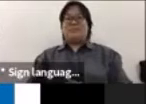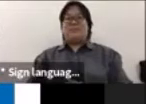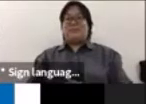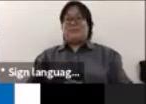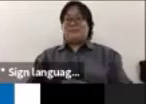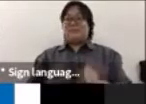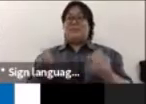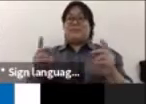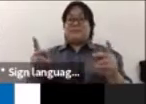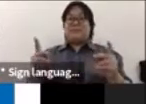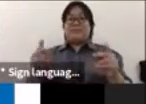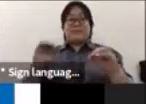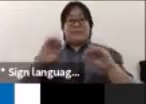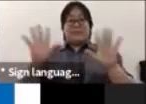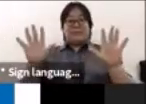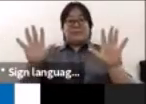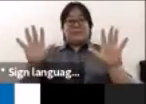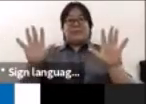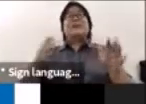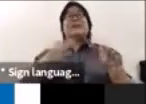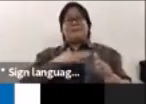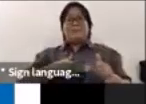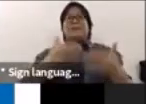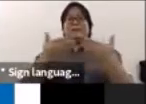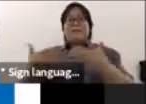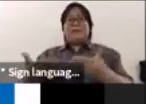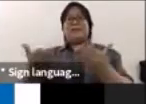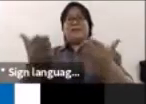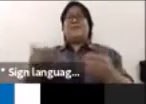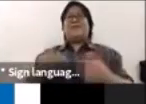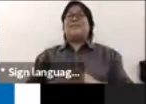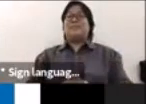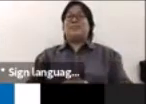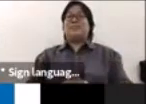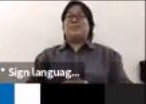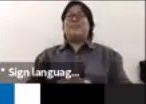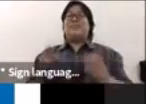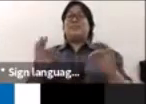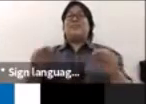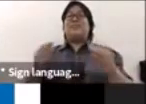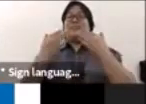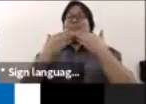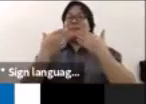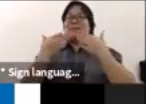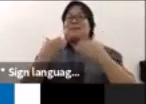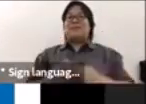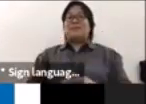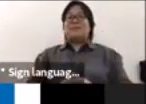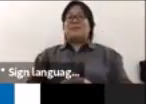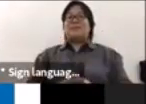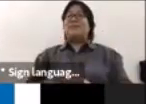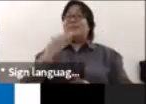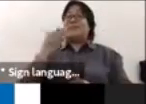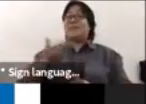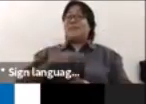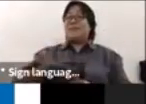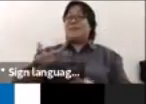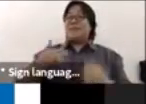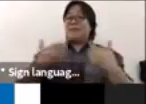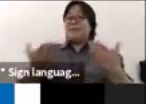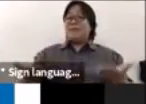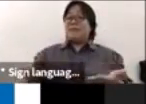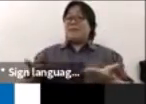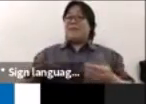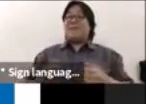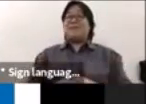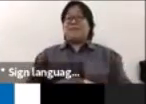Okay, is it clear? Yes, please continue. Yes, please. That's good. Thank you. Thank you for having me today, and say hi